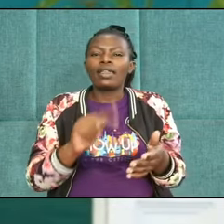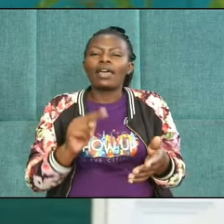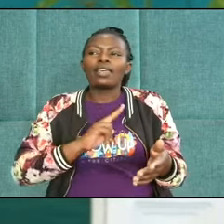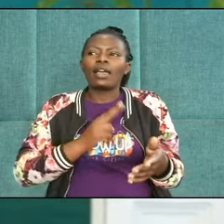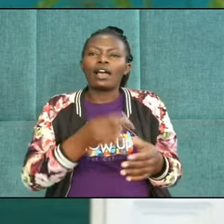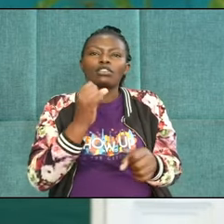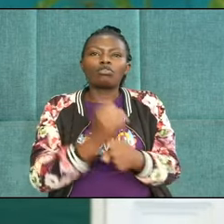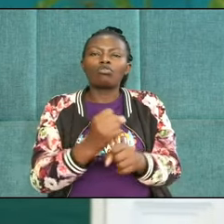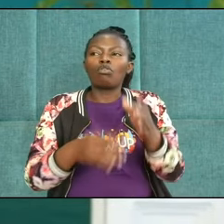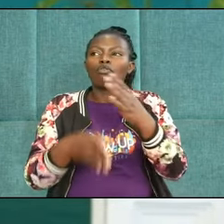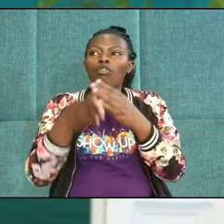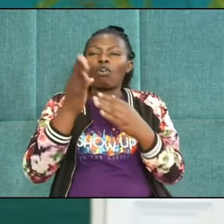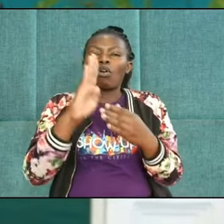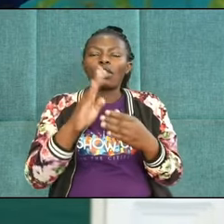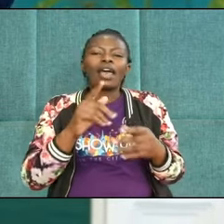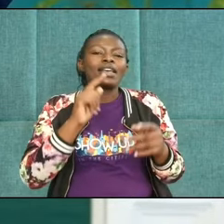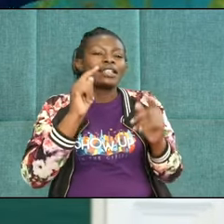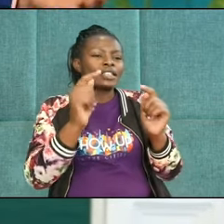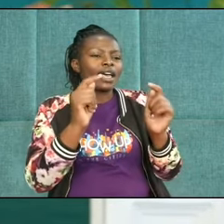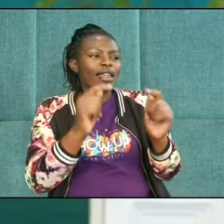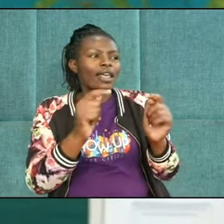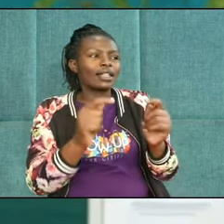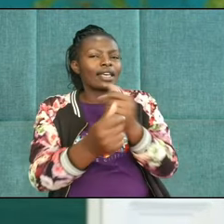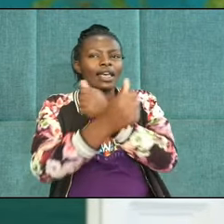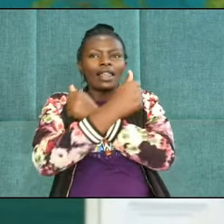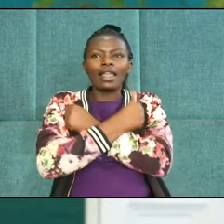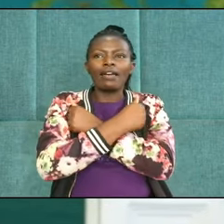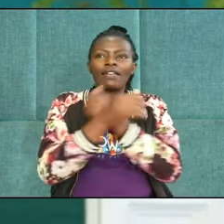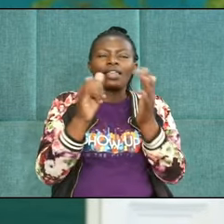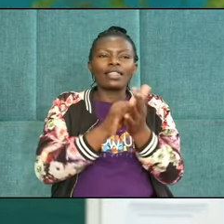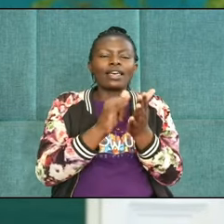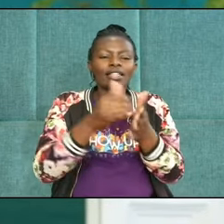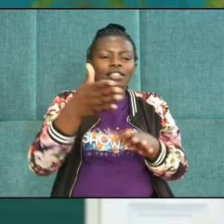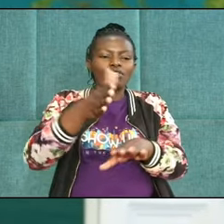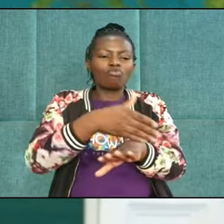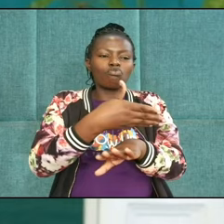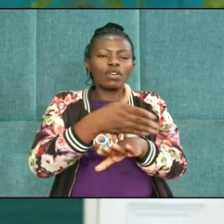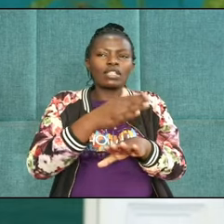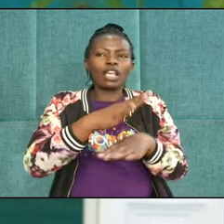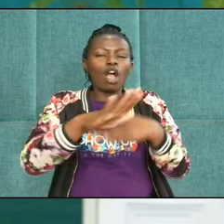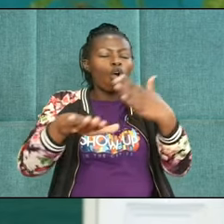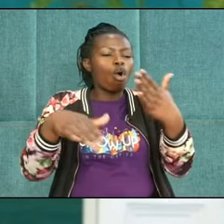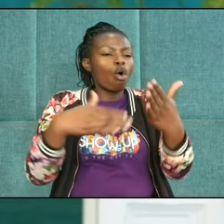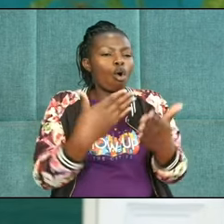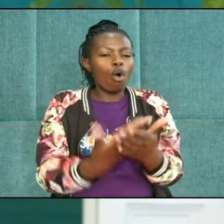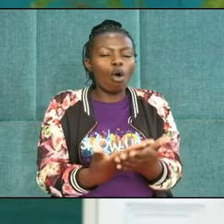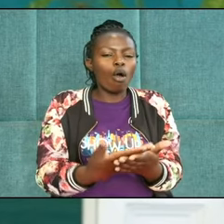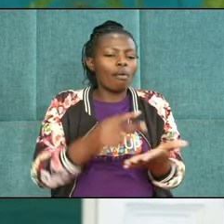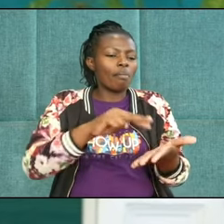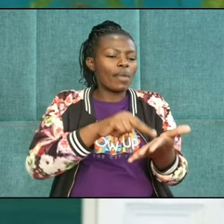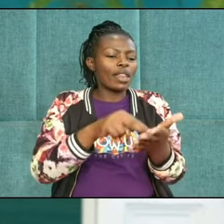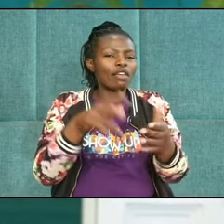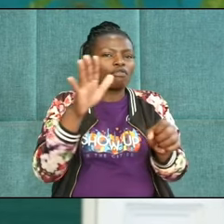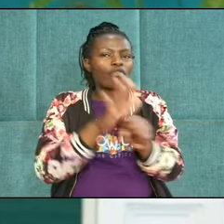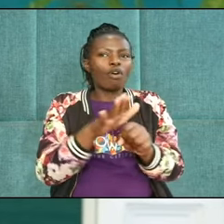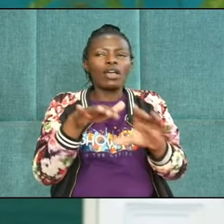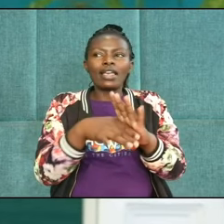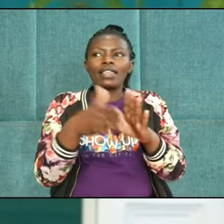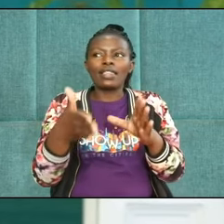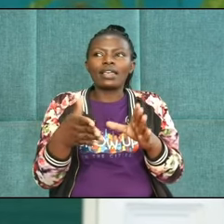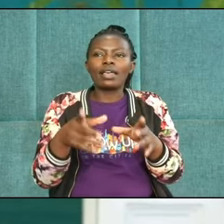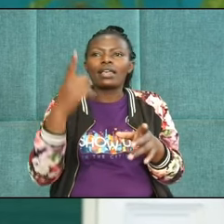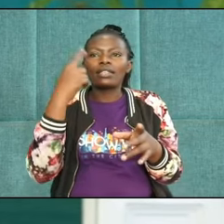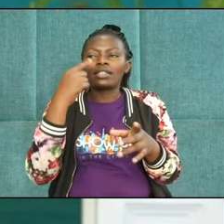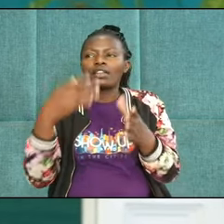is nothing we do for God that is a waste. They are all meaningful in the sight of God. And we